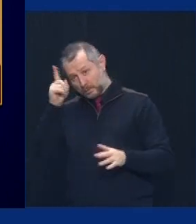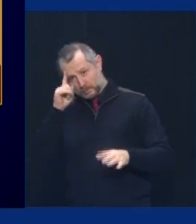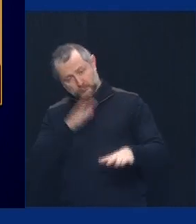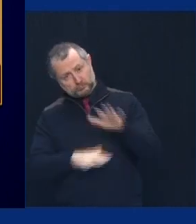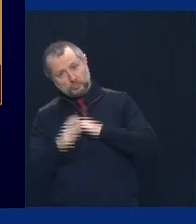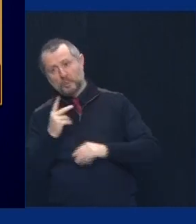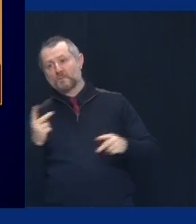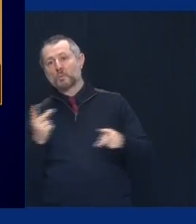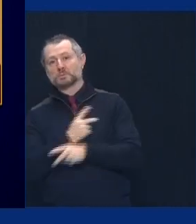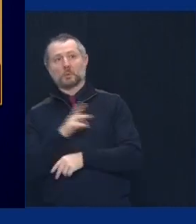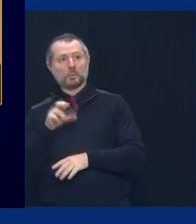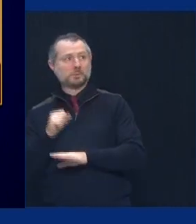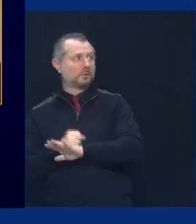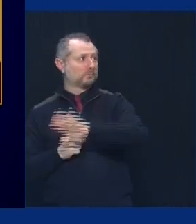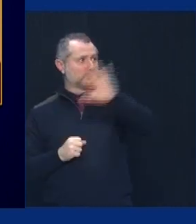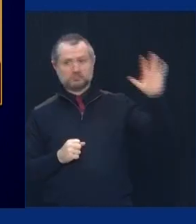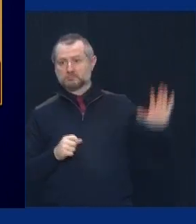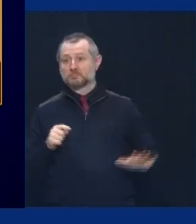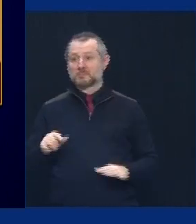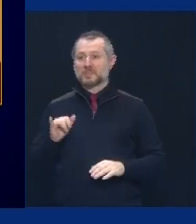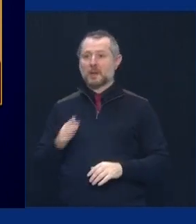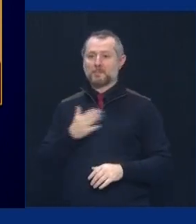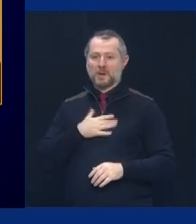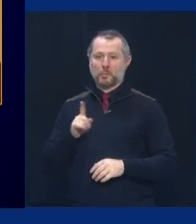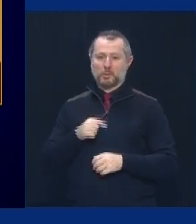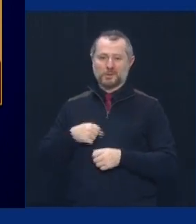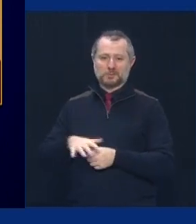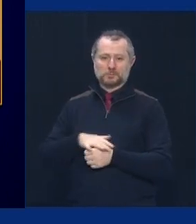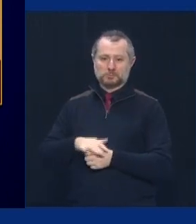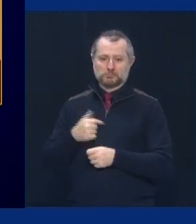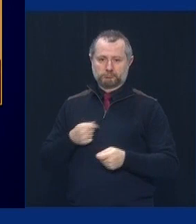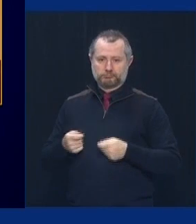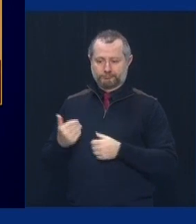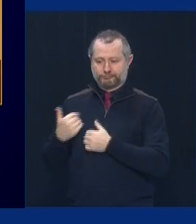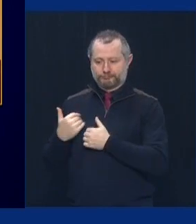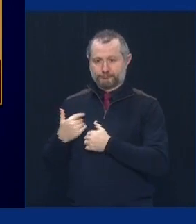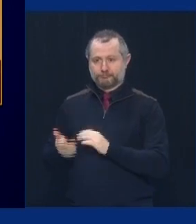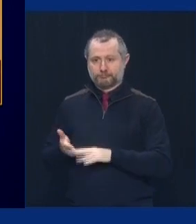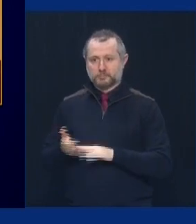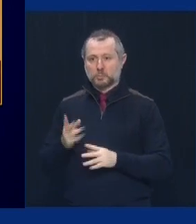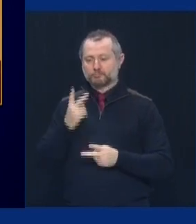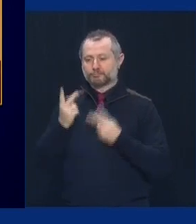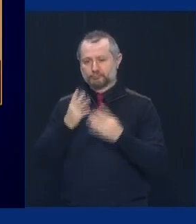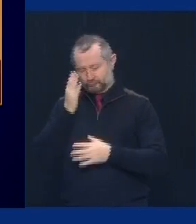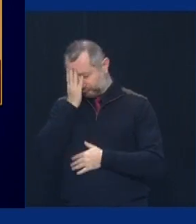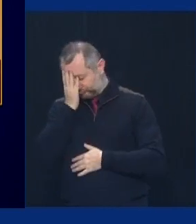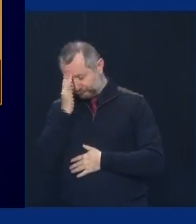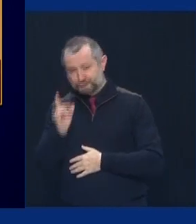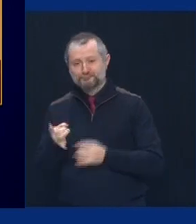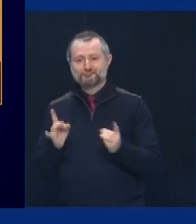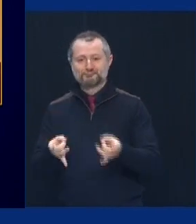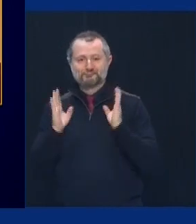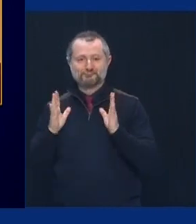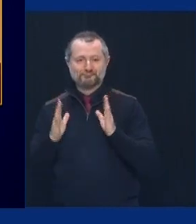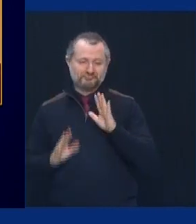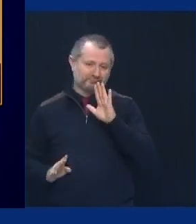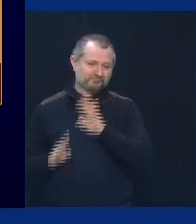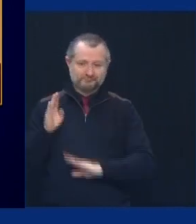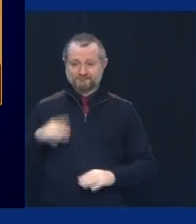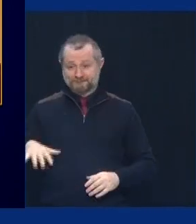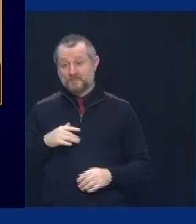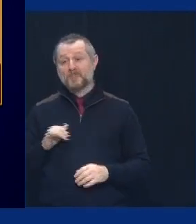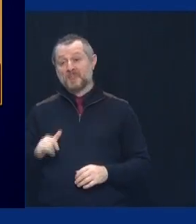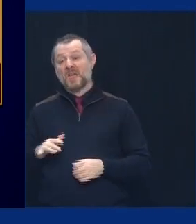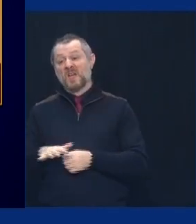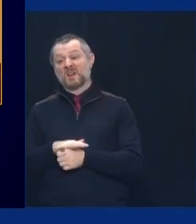my district, and the facility was at the heart of this epicenter. And the impact COVID-19 has